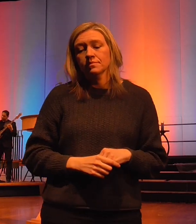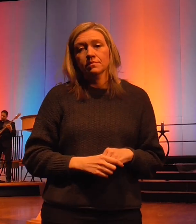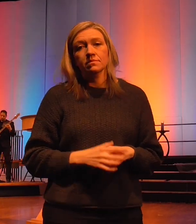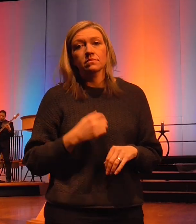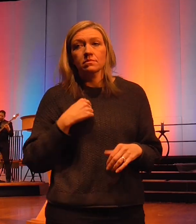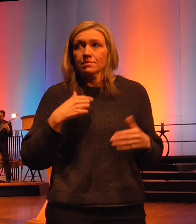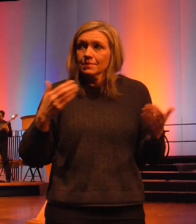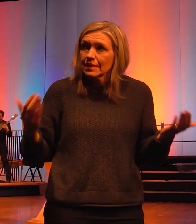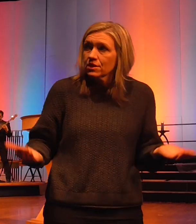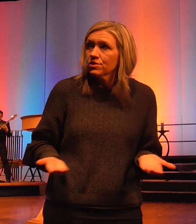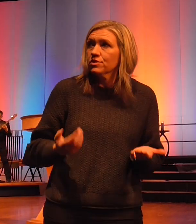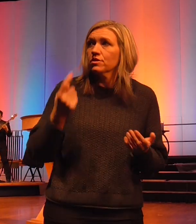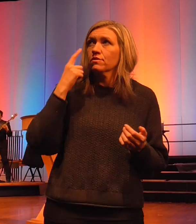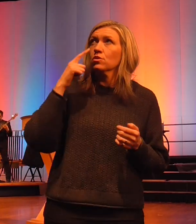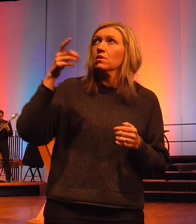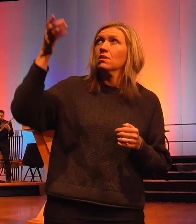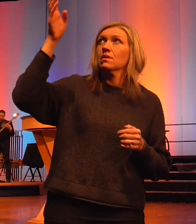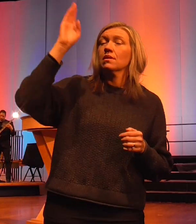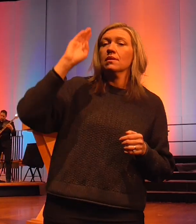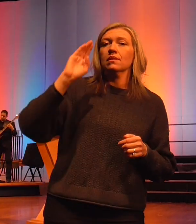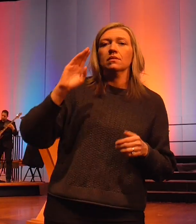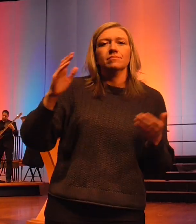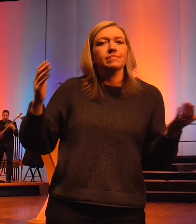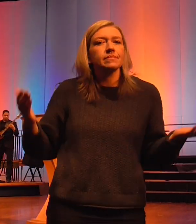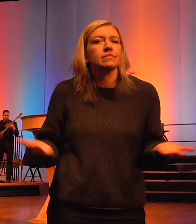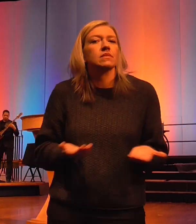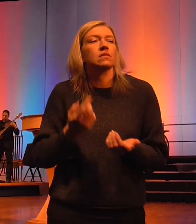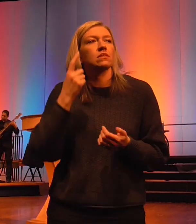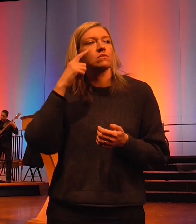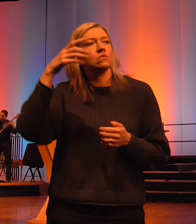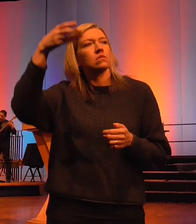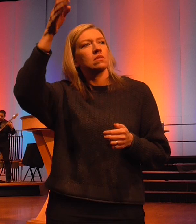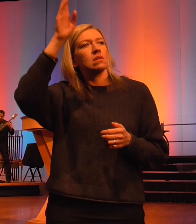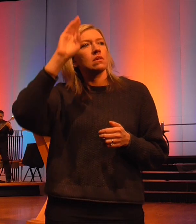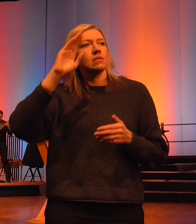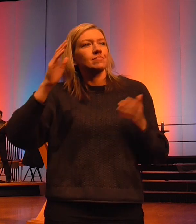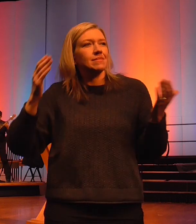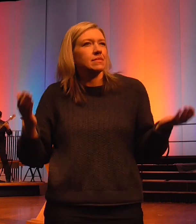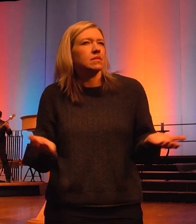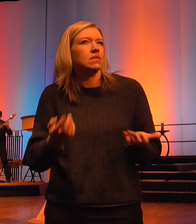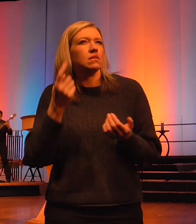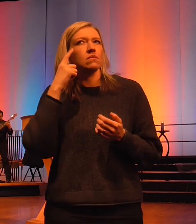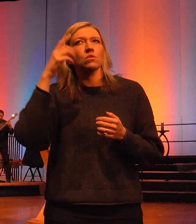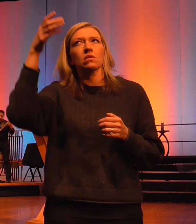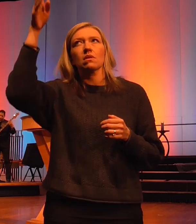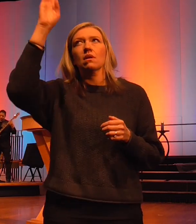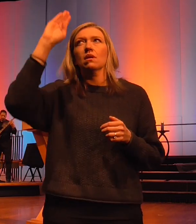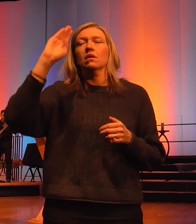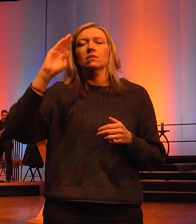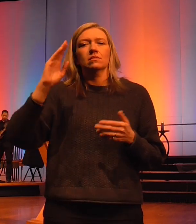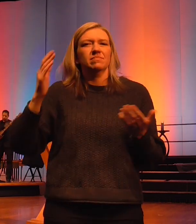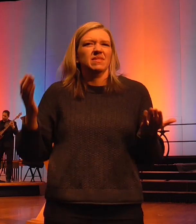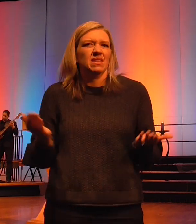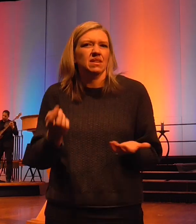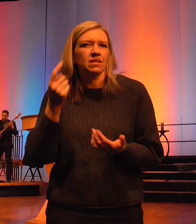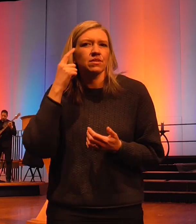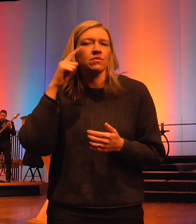I am here for God, here for God, here for God, oh, here for God,